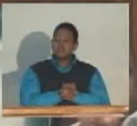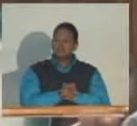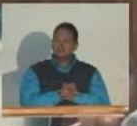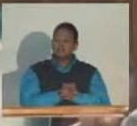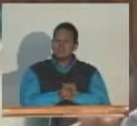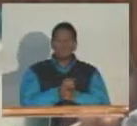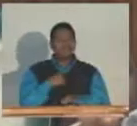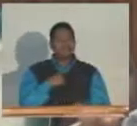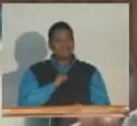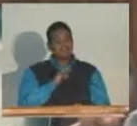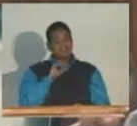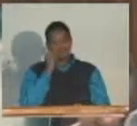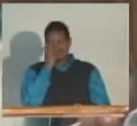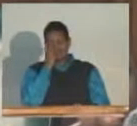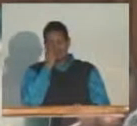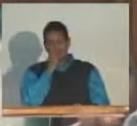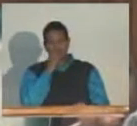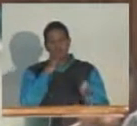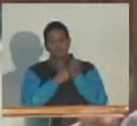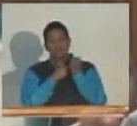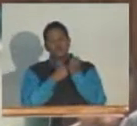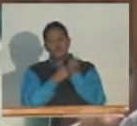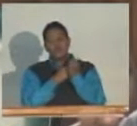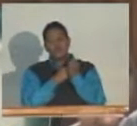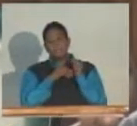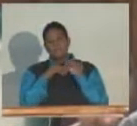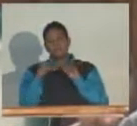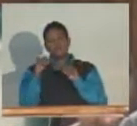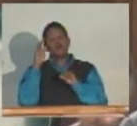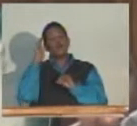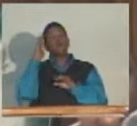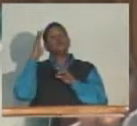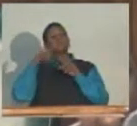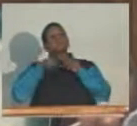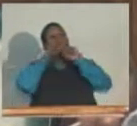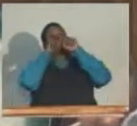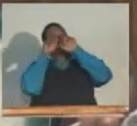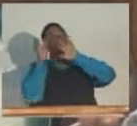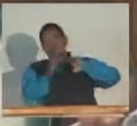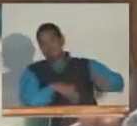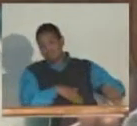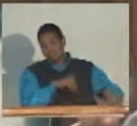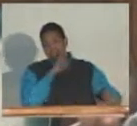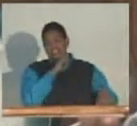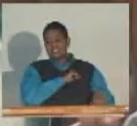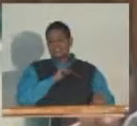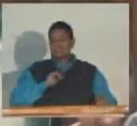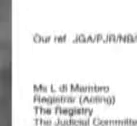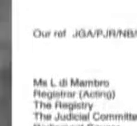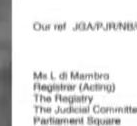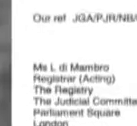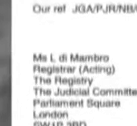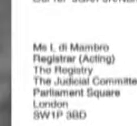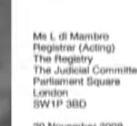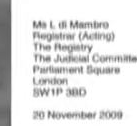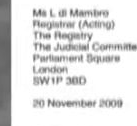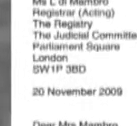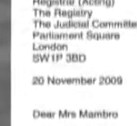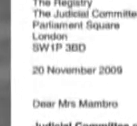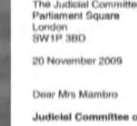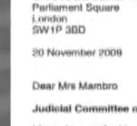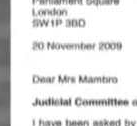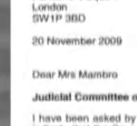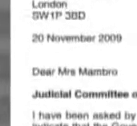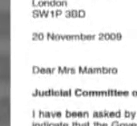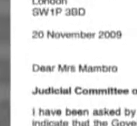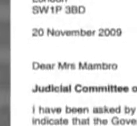said given that Justice Minister Senator Mark Golding was able to obtain a copy of the letter in question from the UK Privy